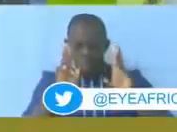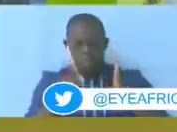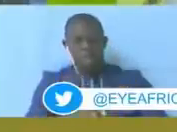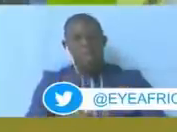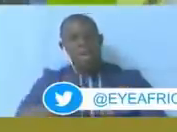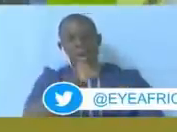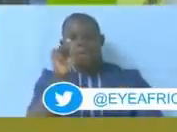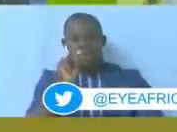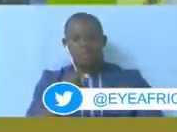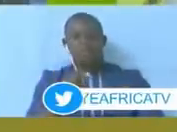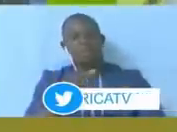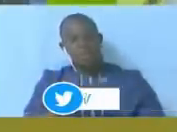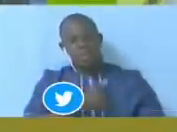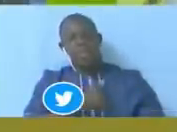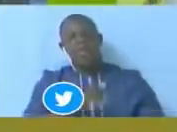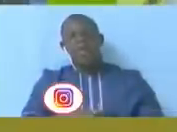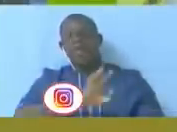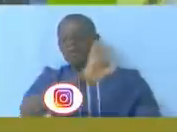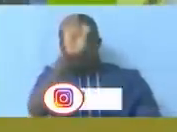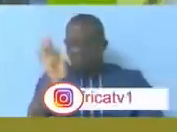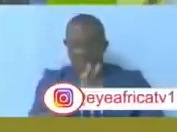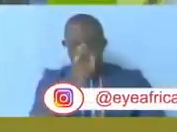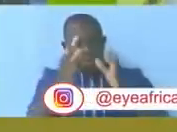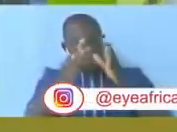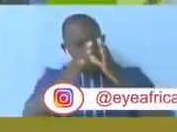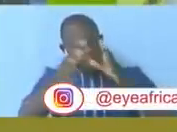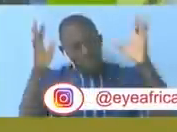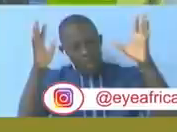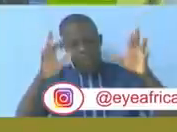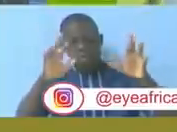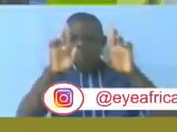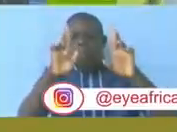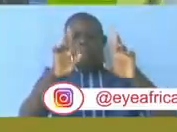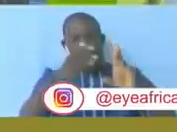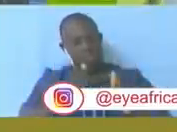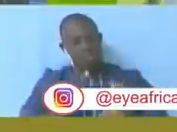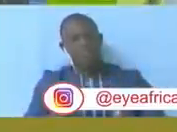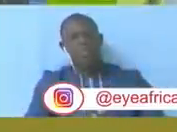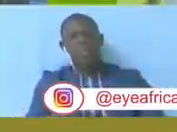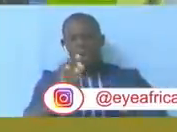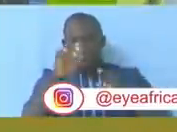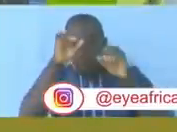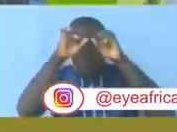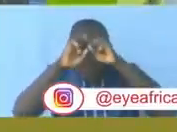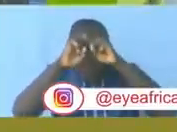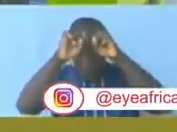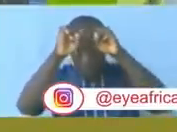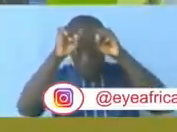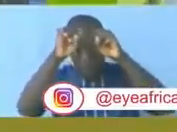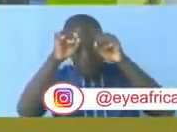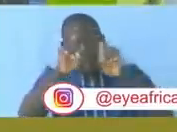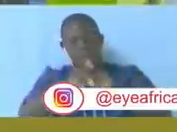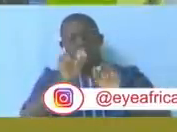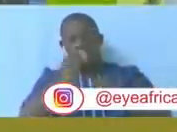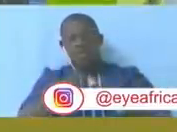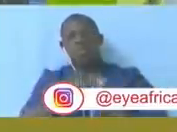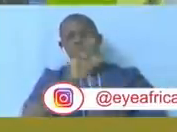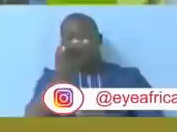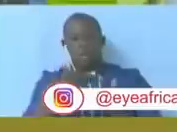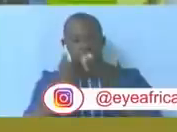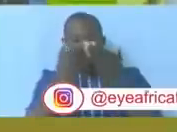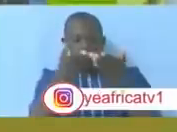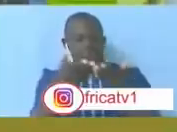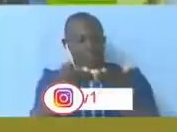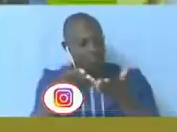I hope, and this is my very big hope, that the government will